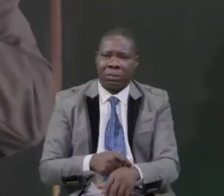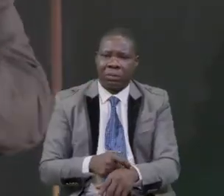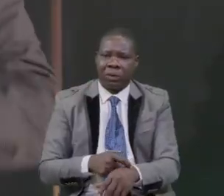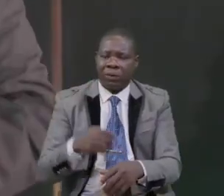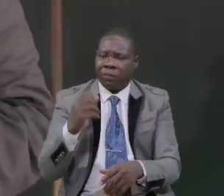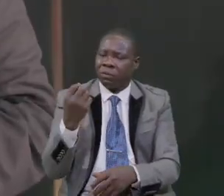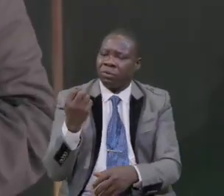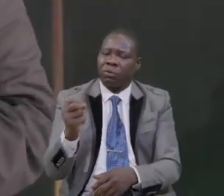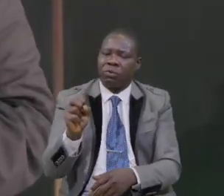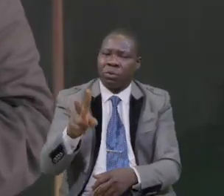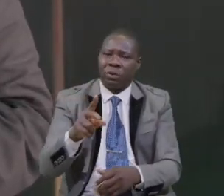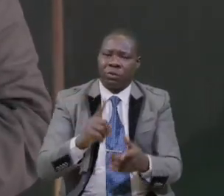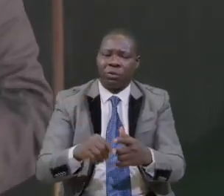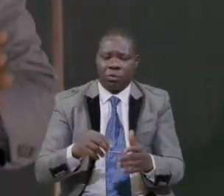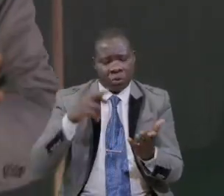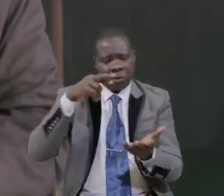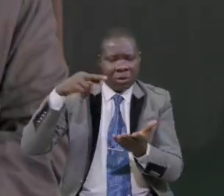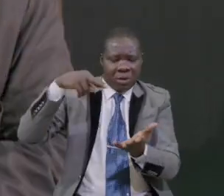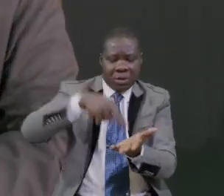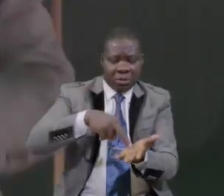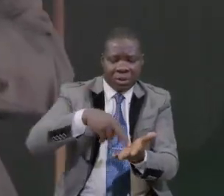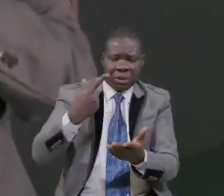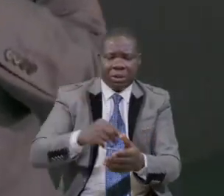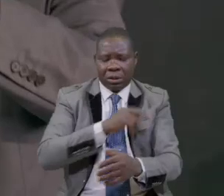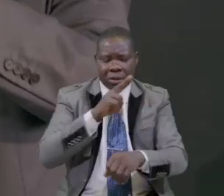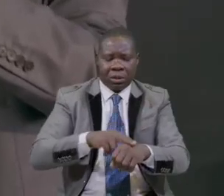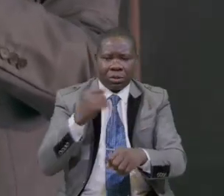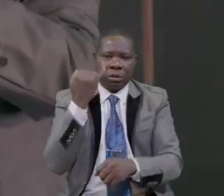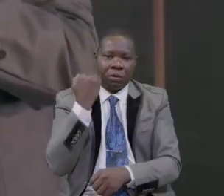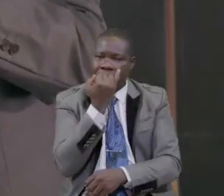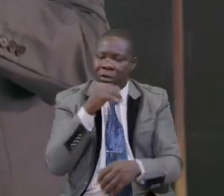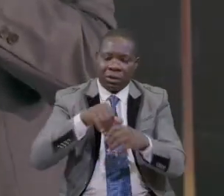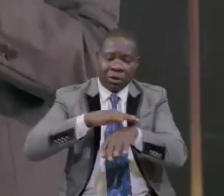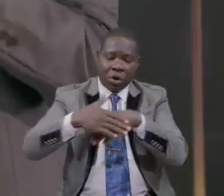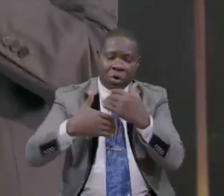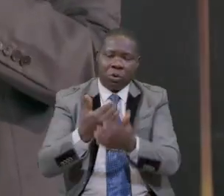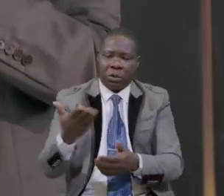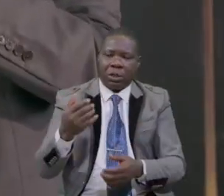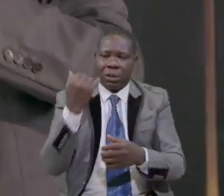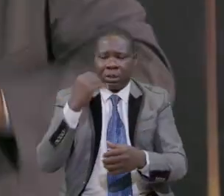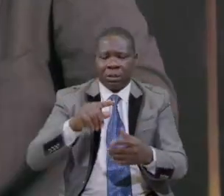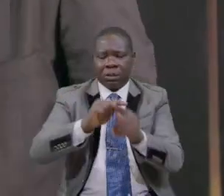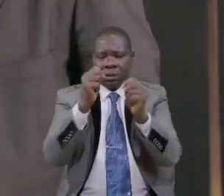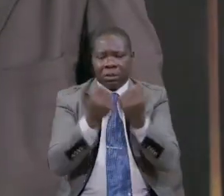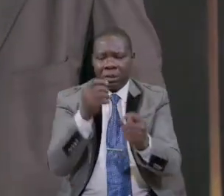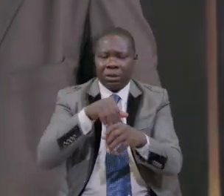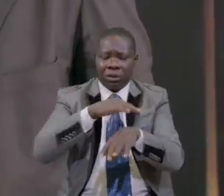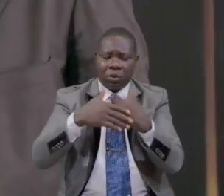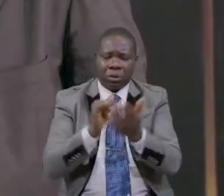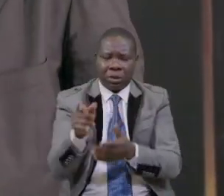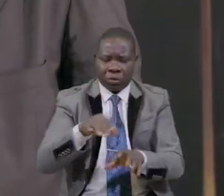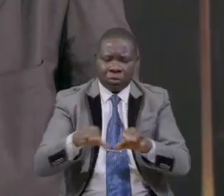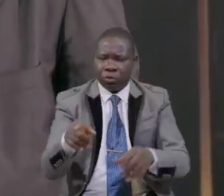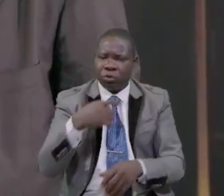the nation of Israel in all their tribes. Everything you do, you must ask yourself, is